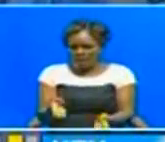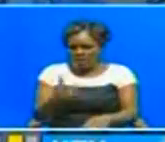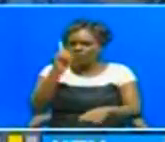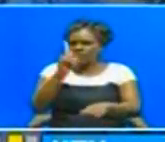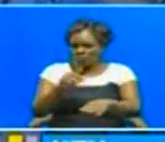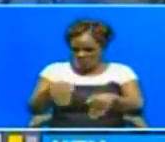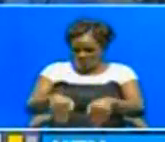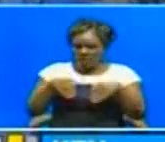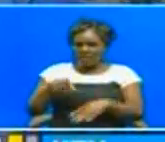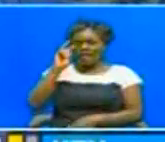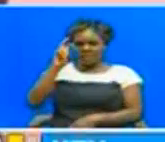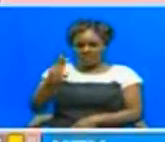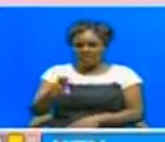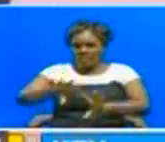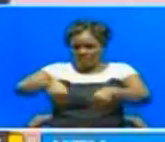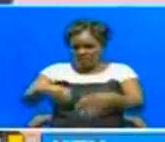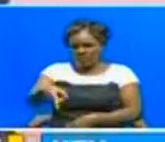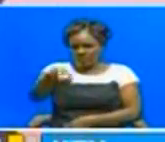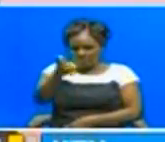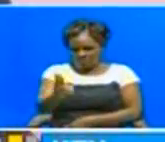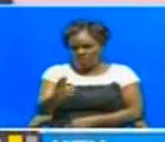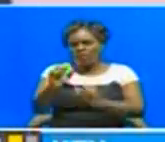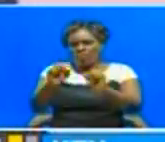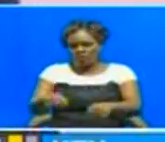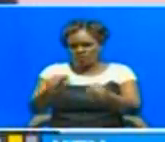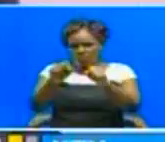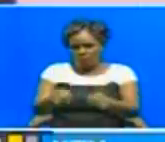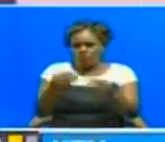will tell whether the arming of chiefs and provision of reservists